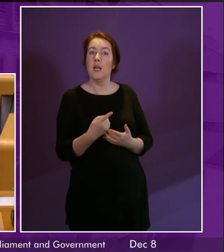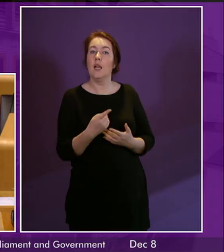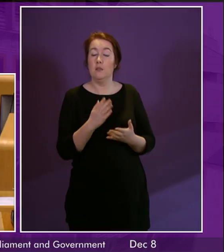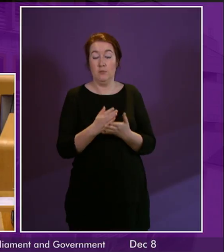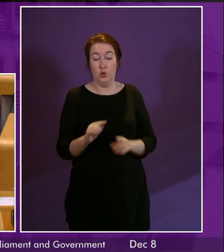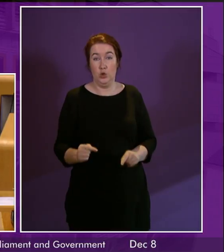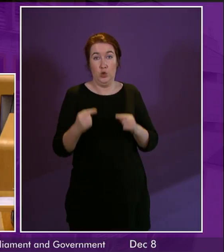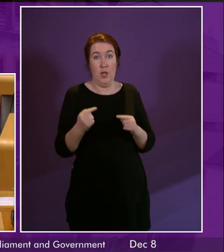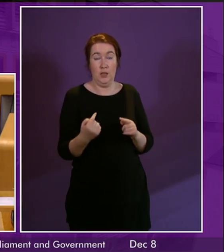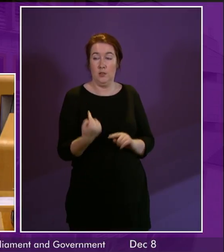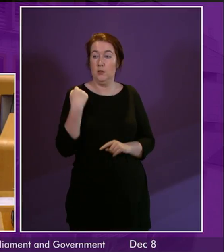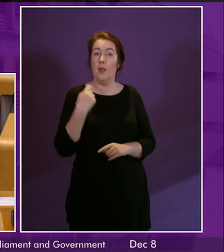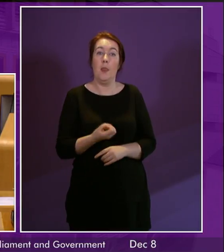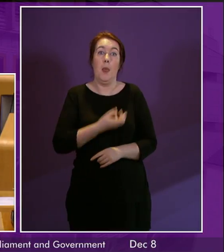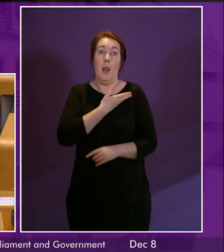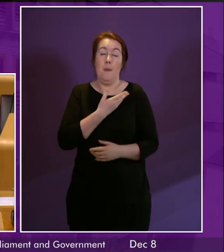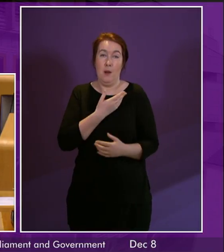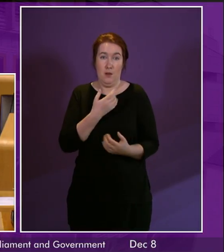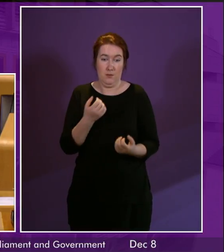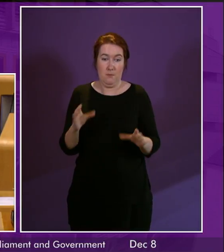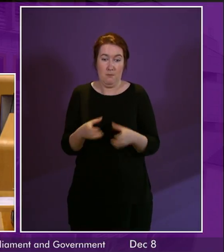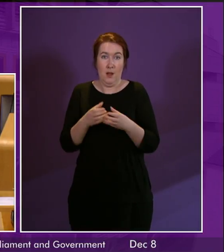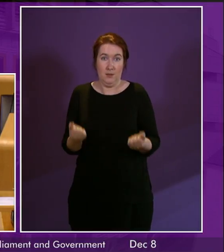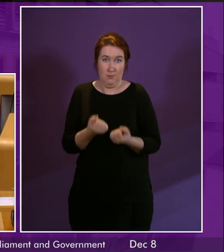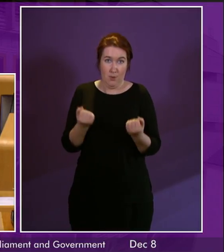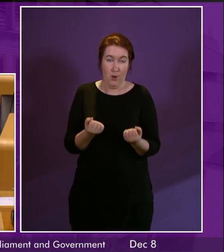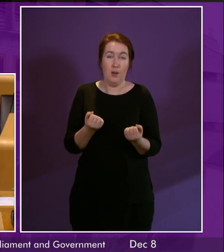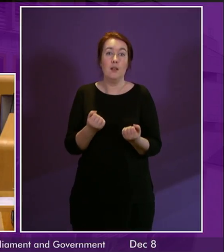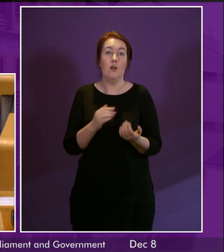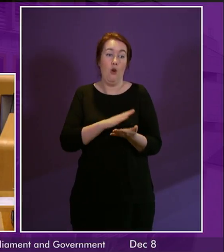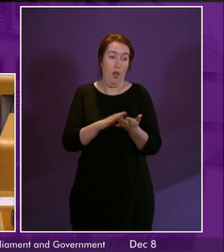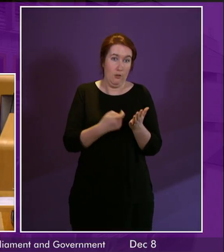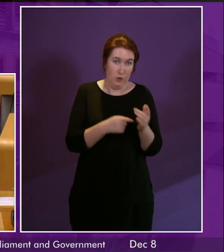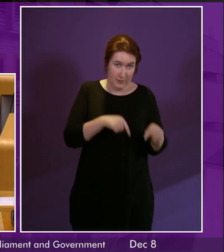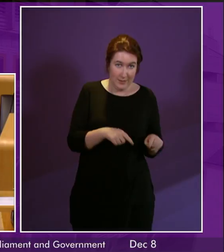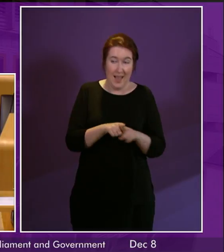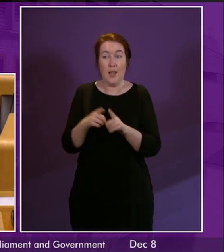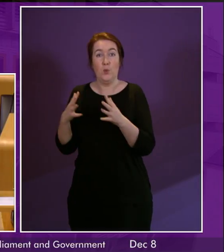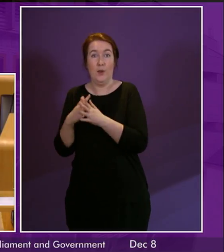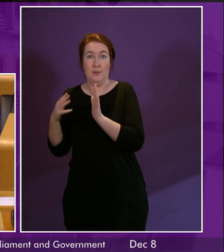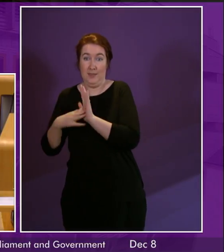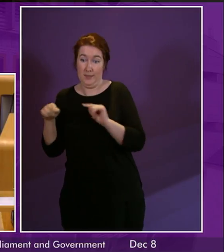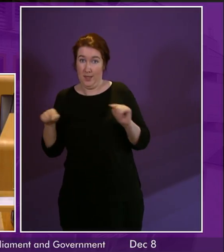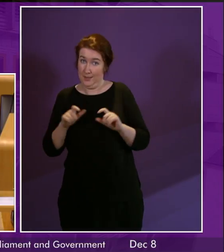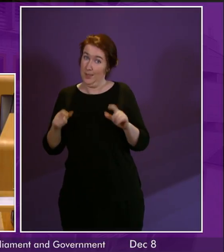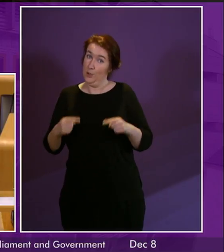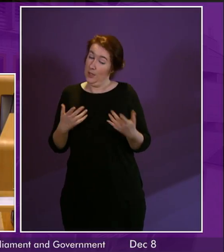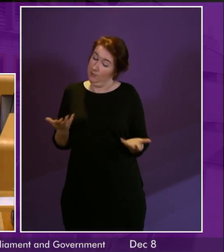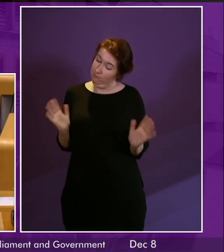was a challenge when the Labour Party was in power, both at Holyrood and at Westminster.